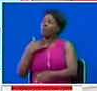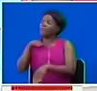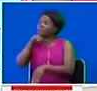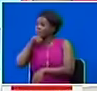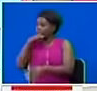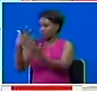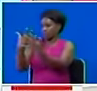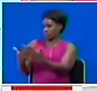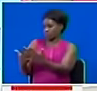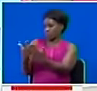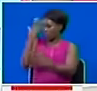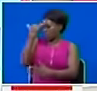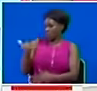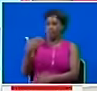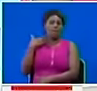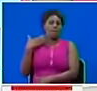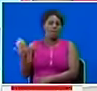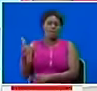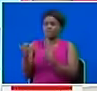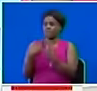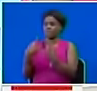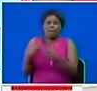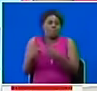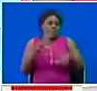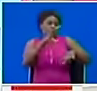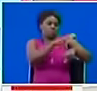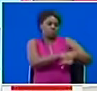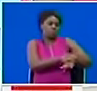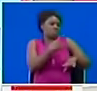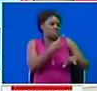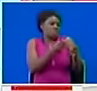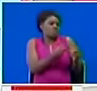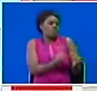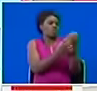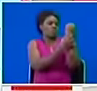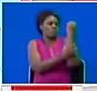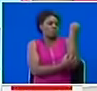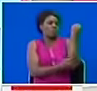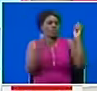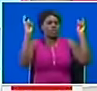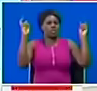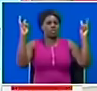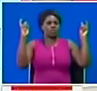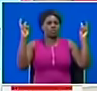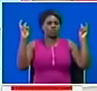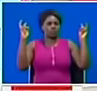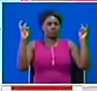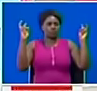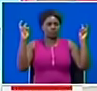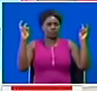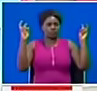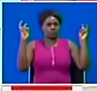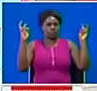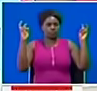for alleged hate speech, while NASA maintains the statement merely addressed the poverty caused by wanton sale of ancestral